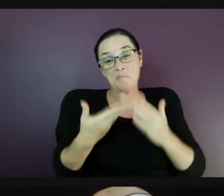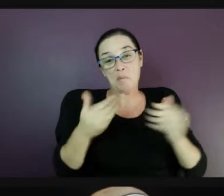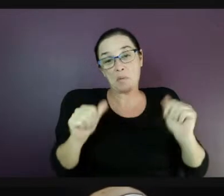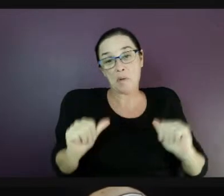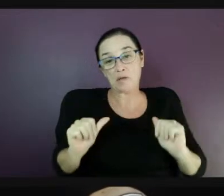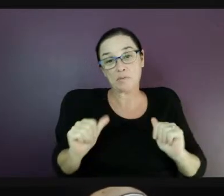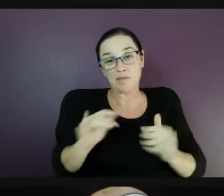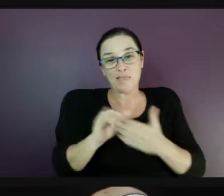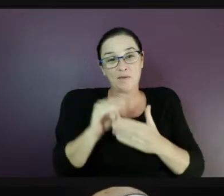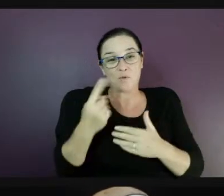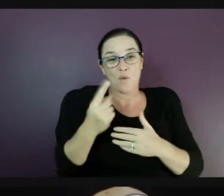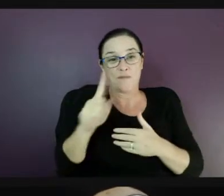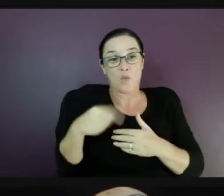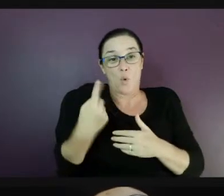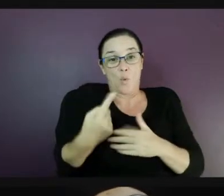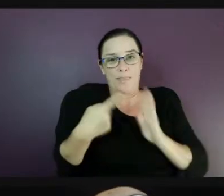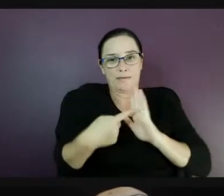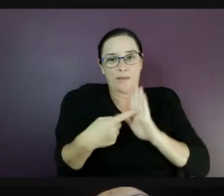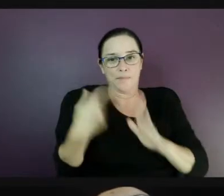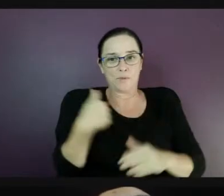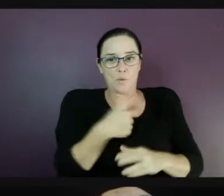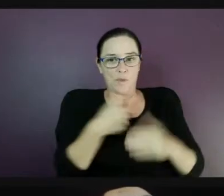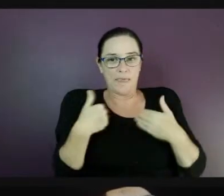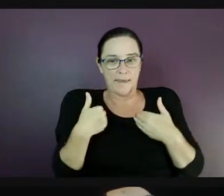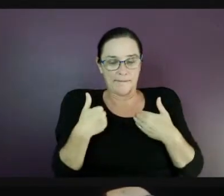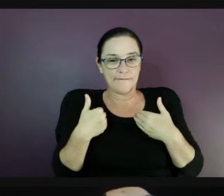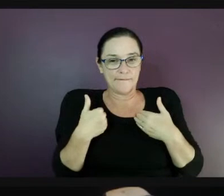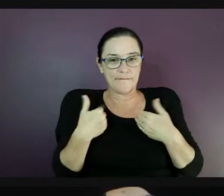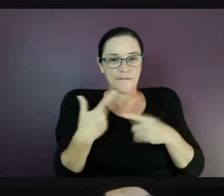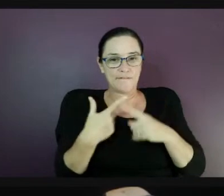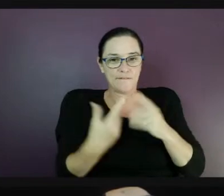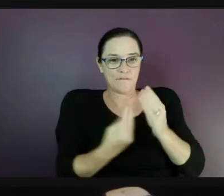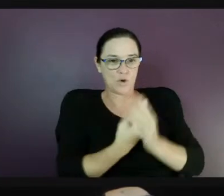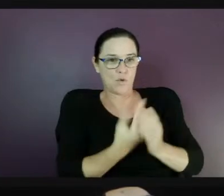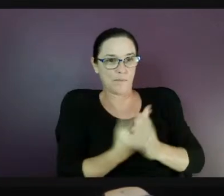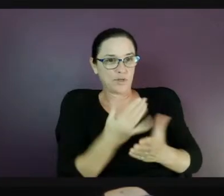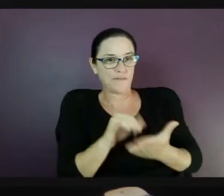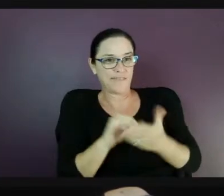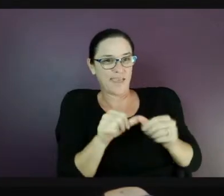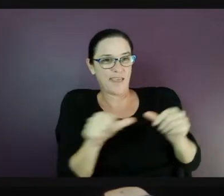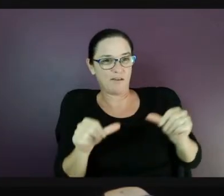only examples we have of an eruption in this area right there.